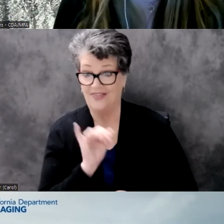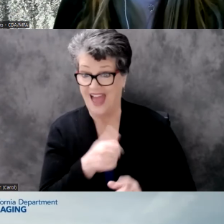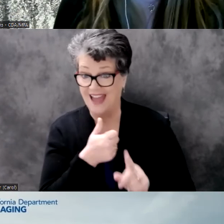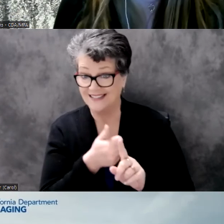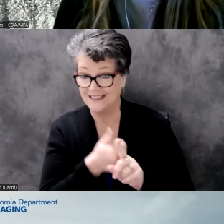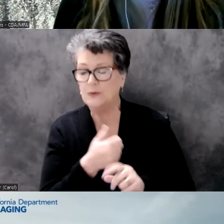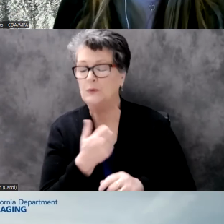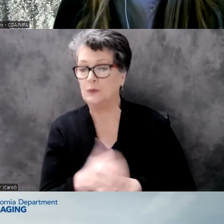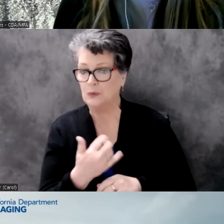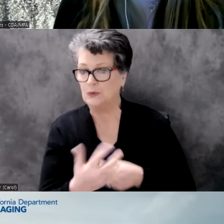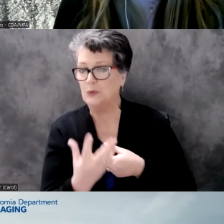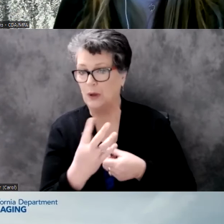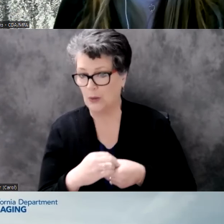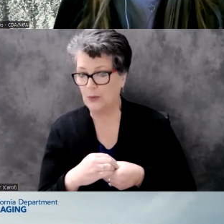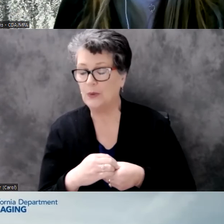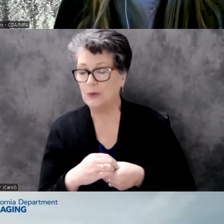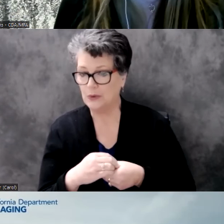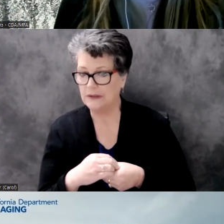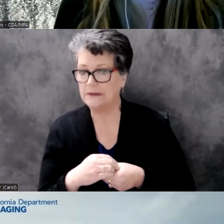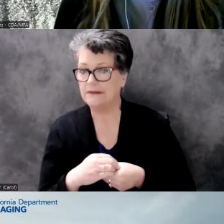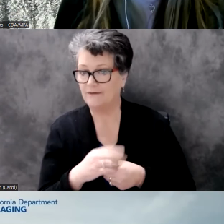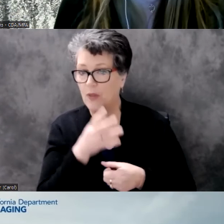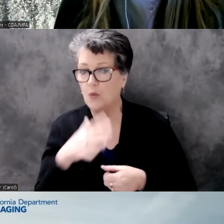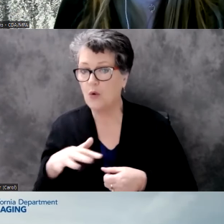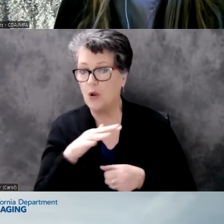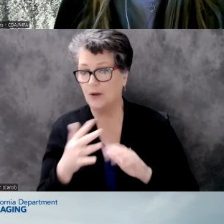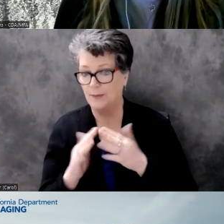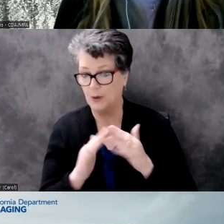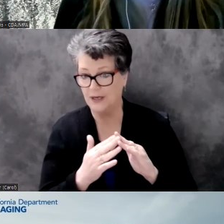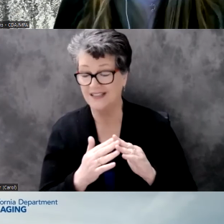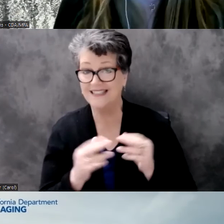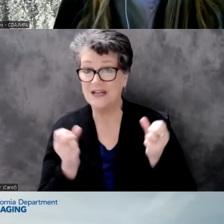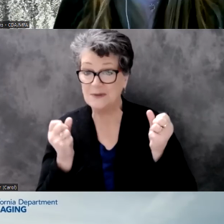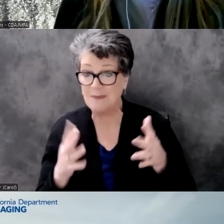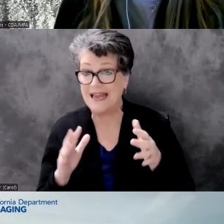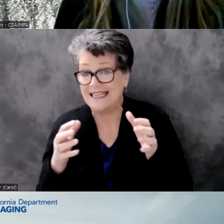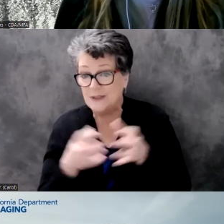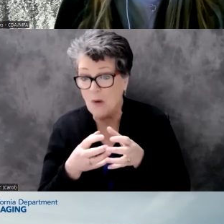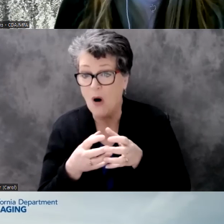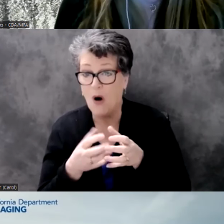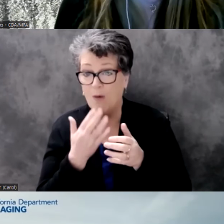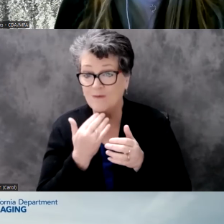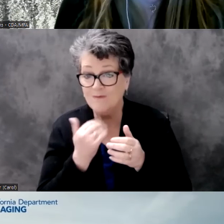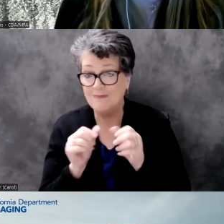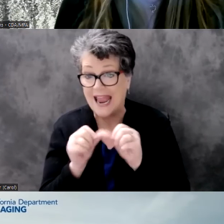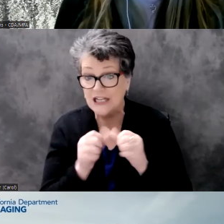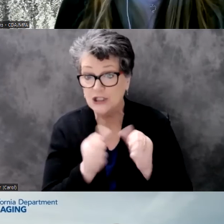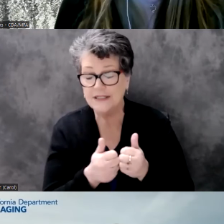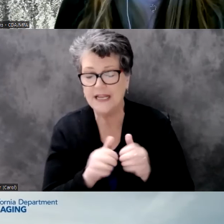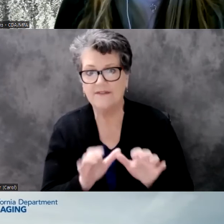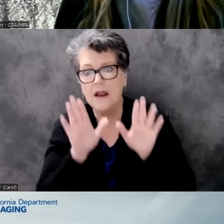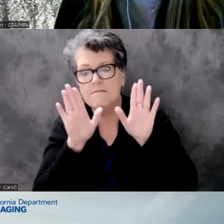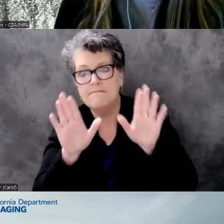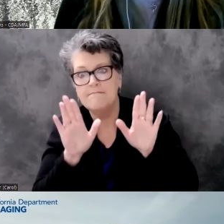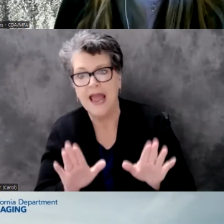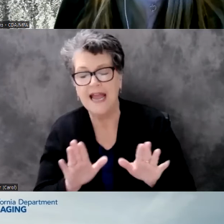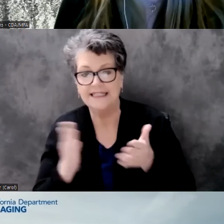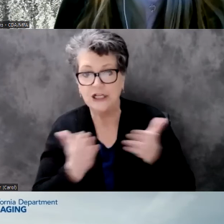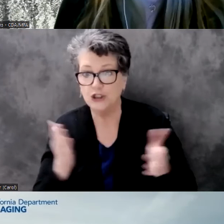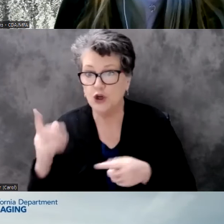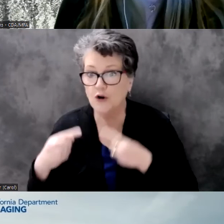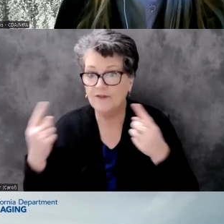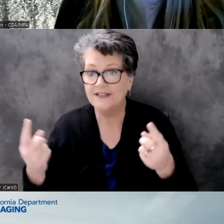to factor in the rural communities. There are a lot of small agencies who have done amazing service, but they don't